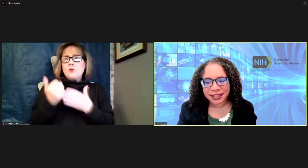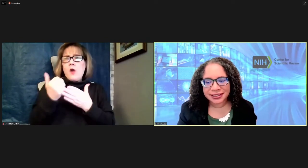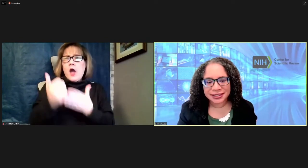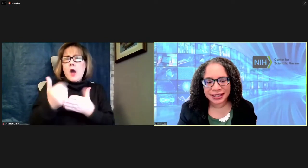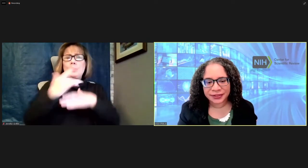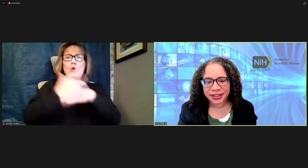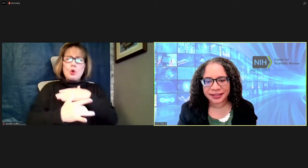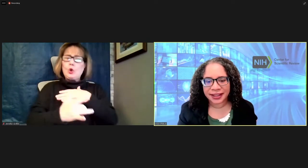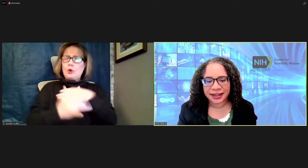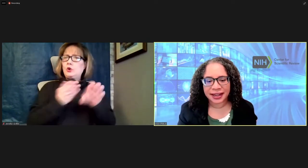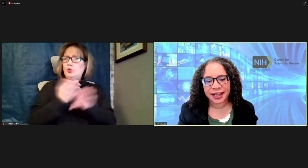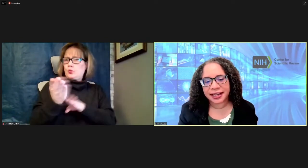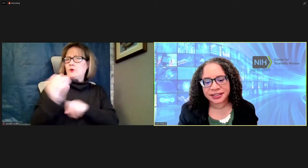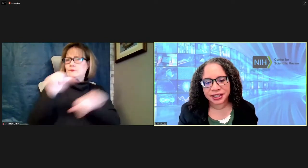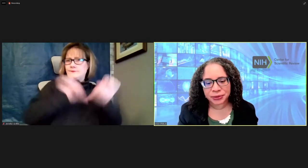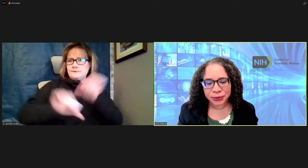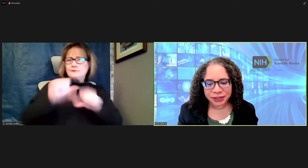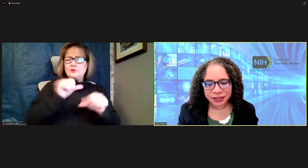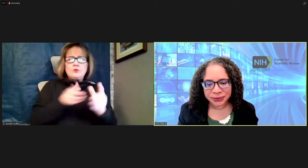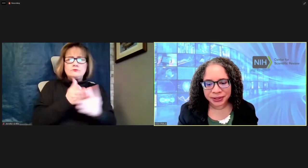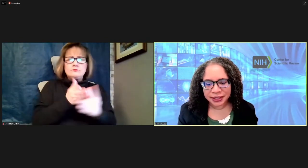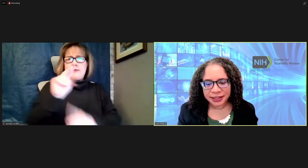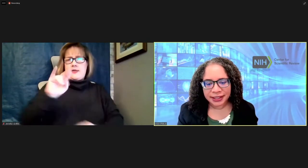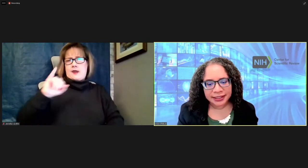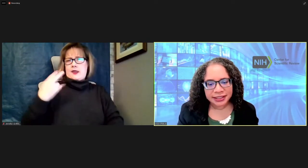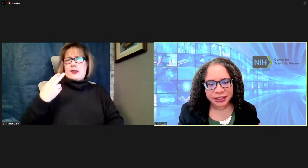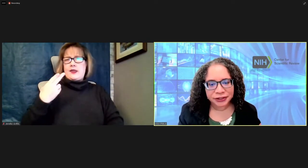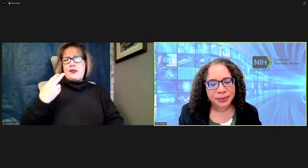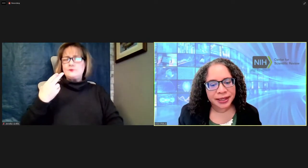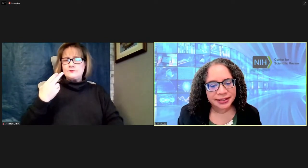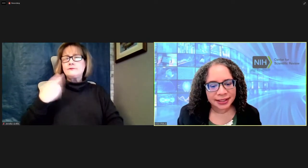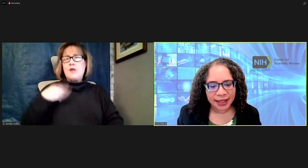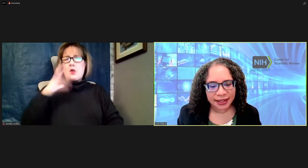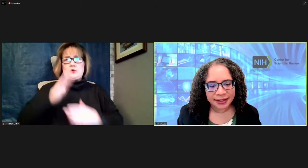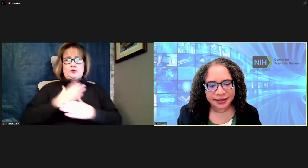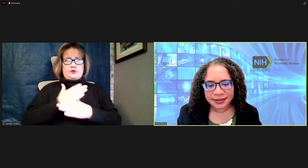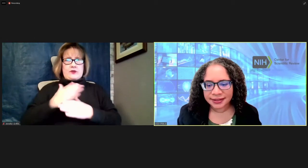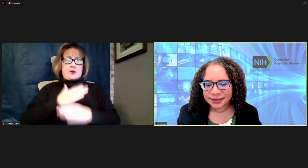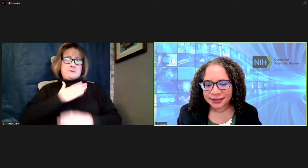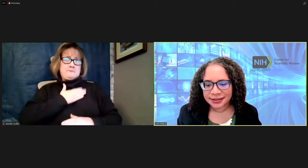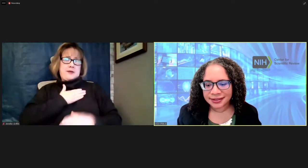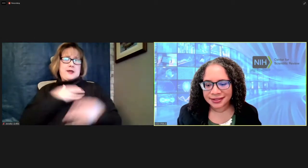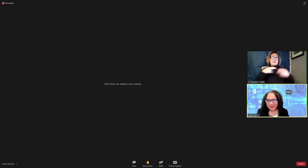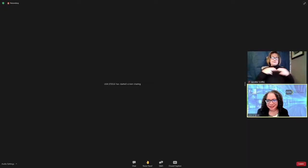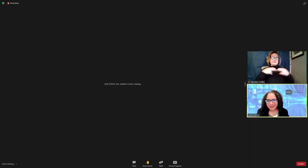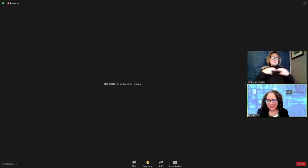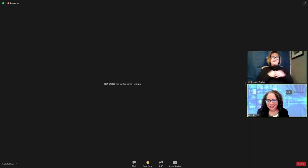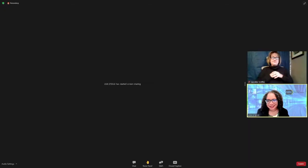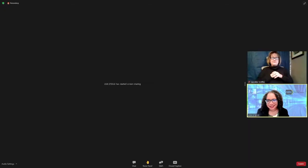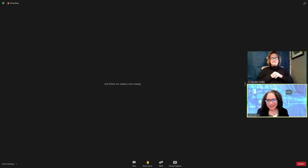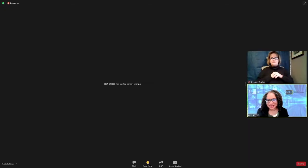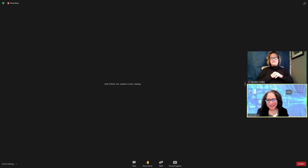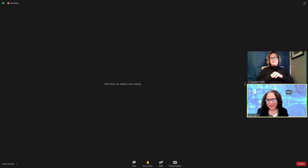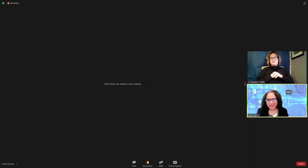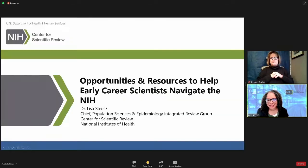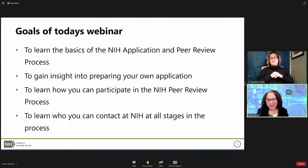career scientists navigate the NIH. I'm going to share my slides.